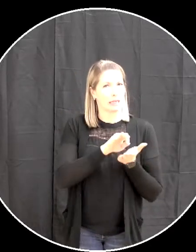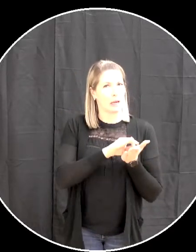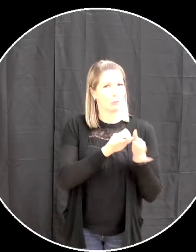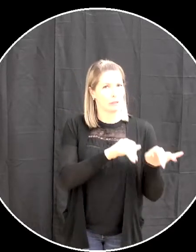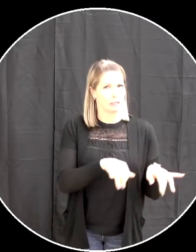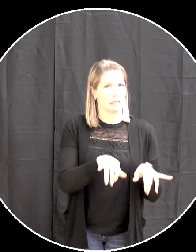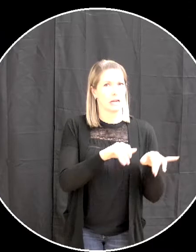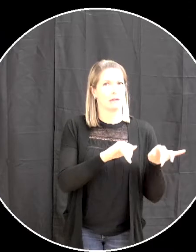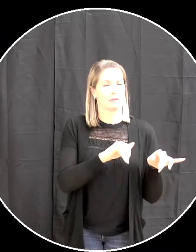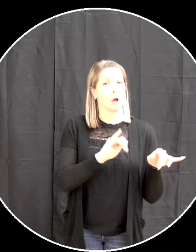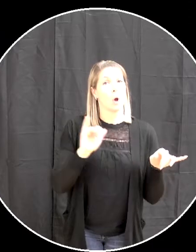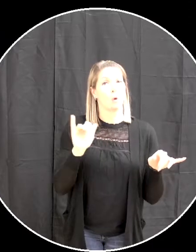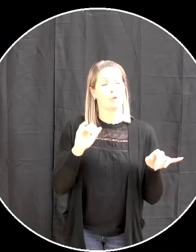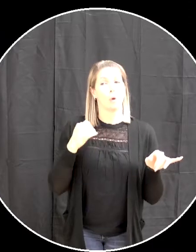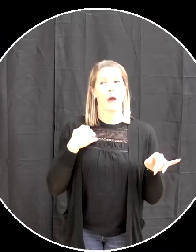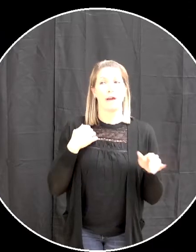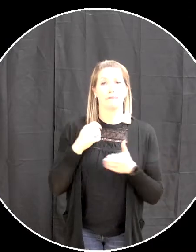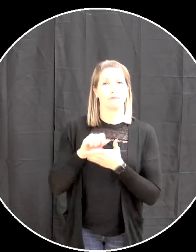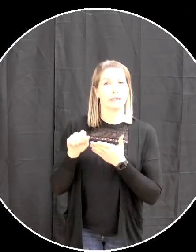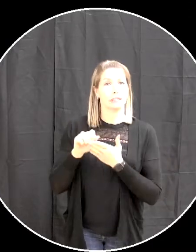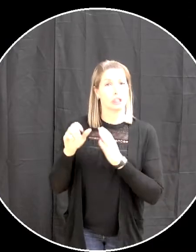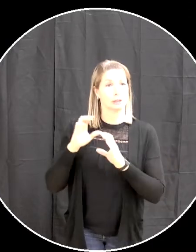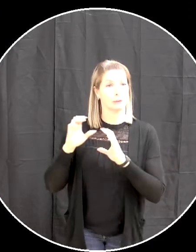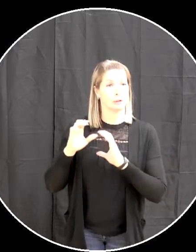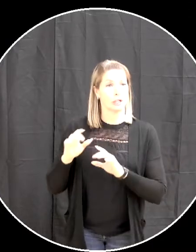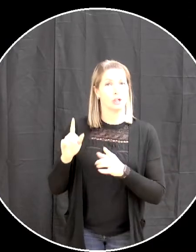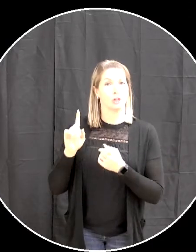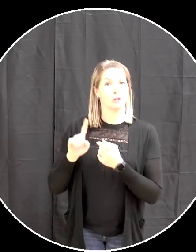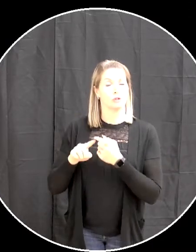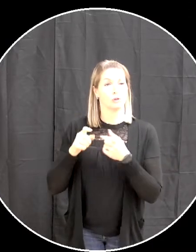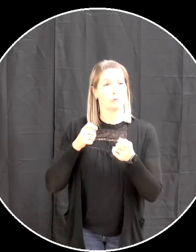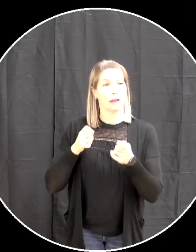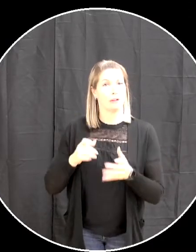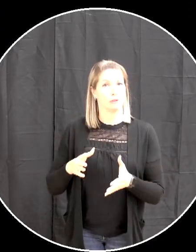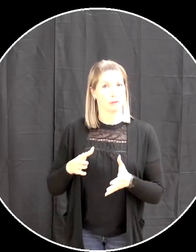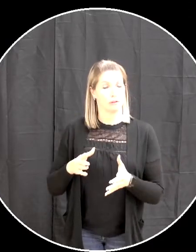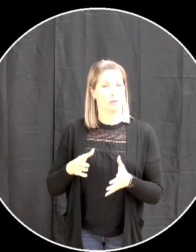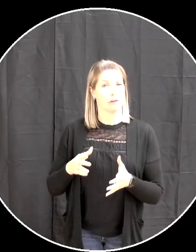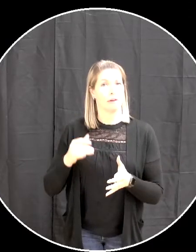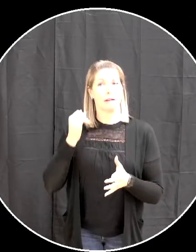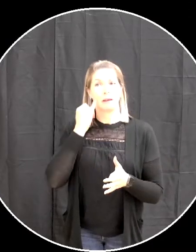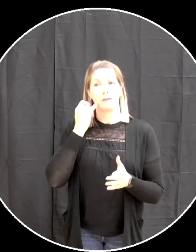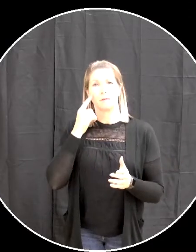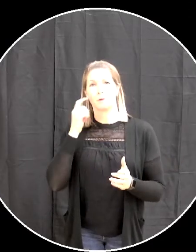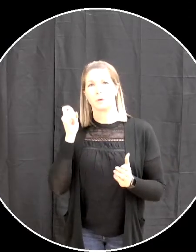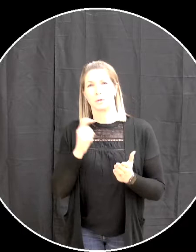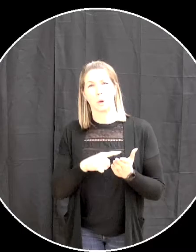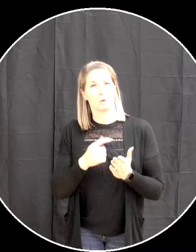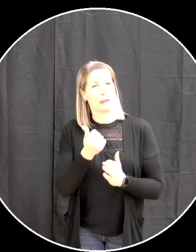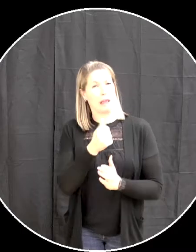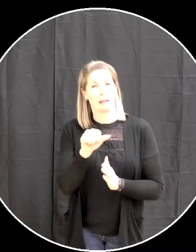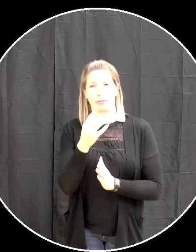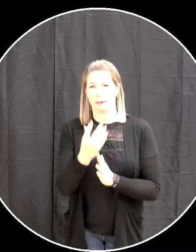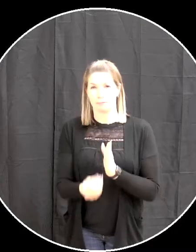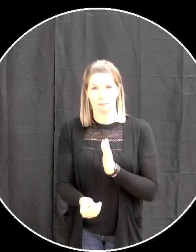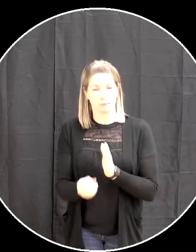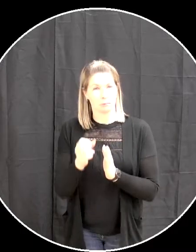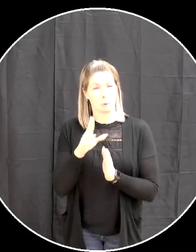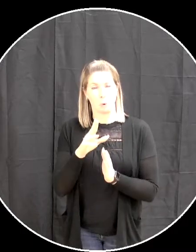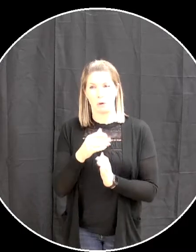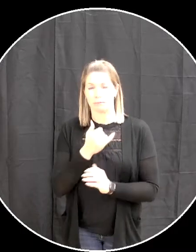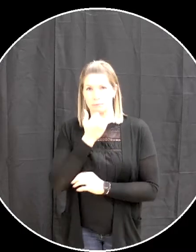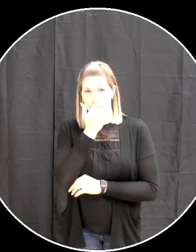written communication to management and those charged with governance if we note any significant deficiencies in internal